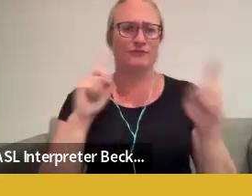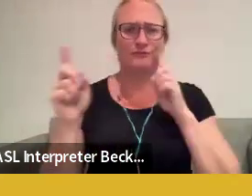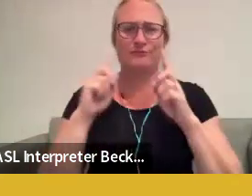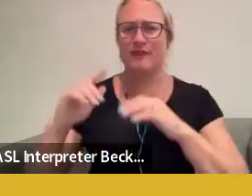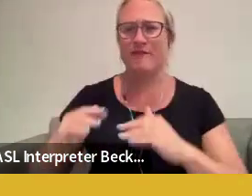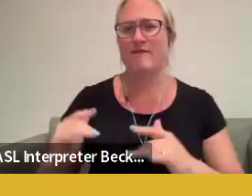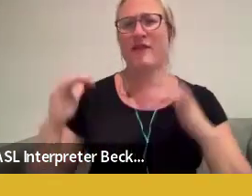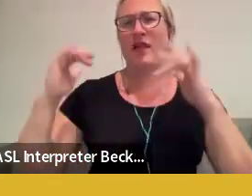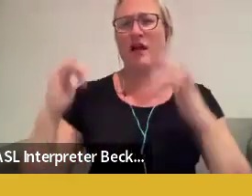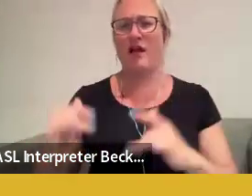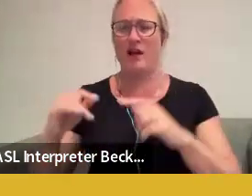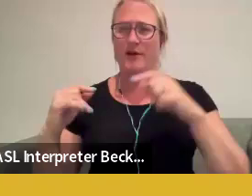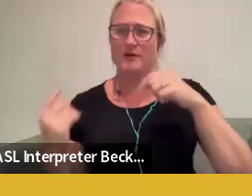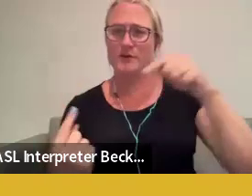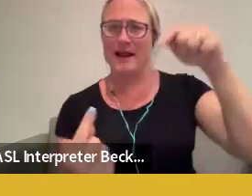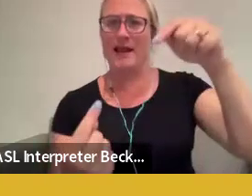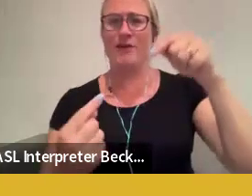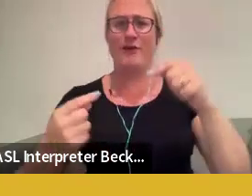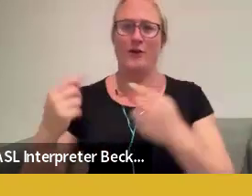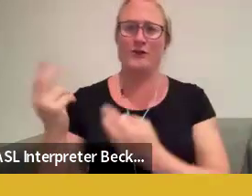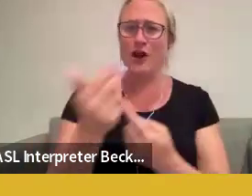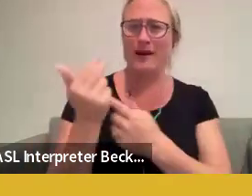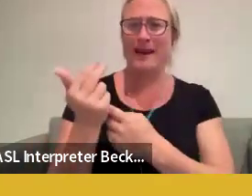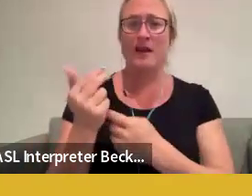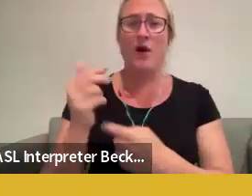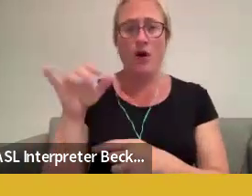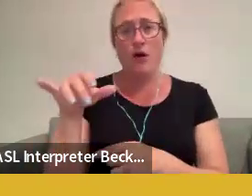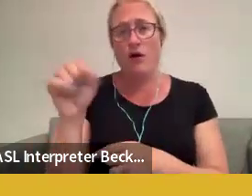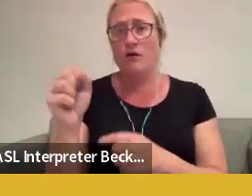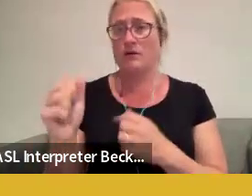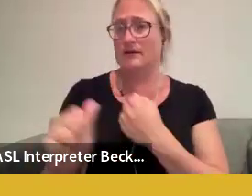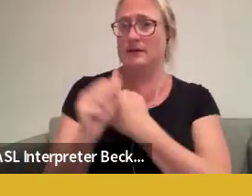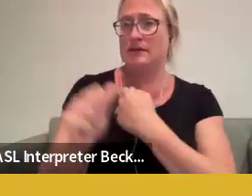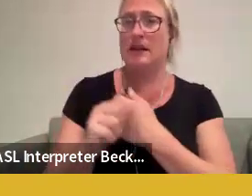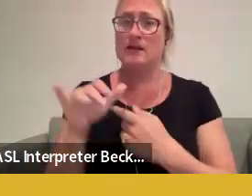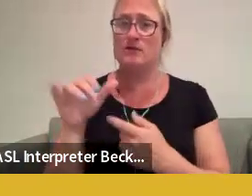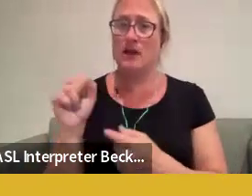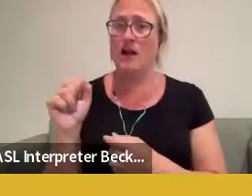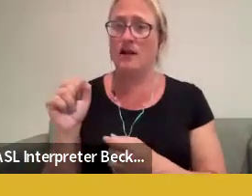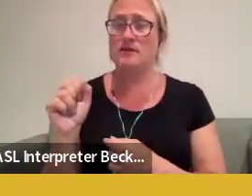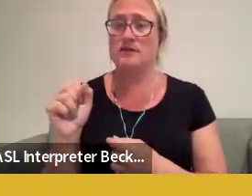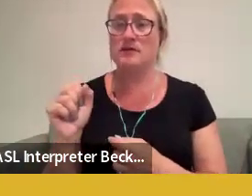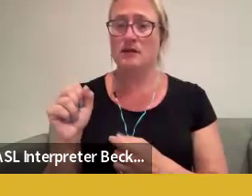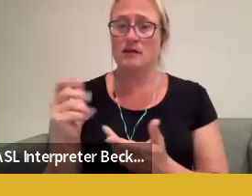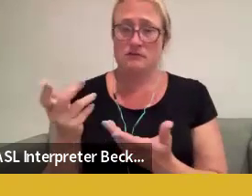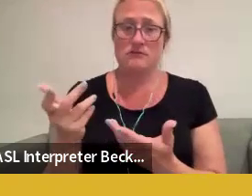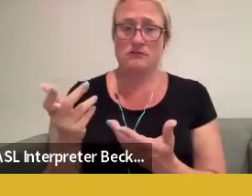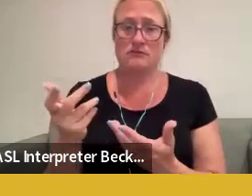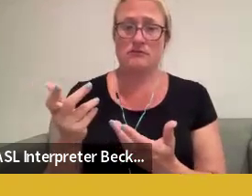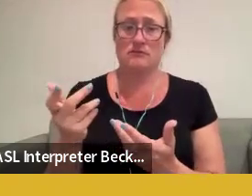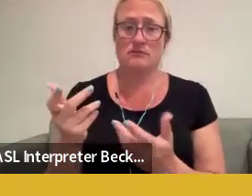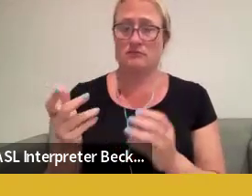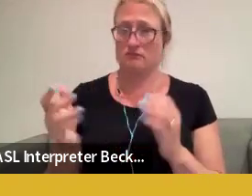or tornadoes, hurricanes, and those are very dangerous weather hazards as well. And they're definitely